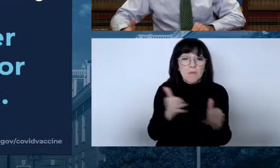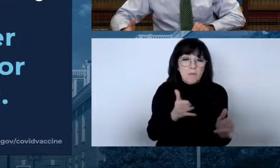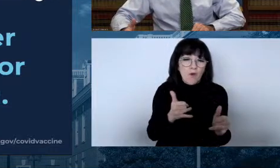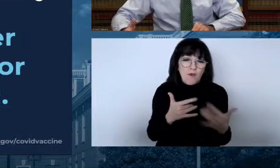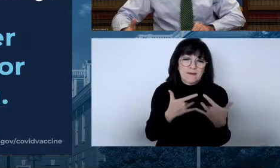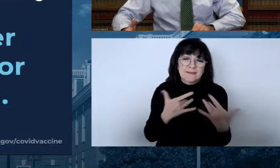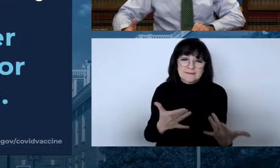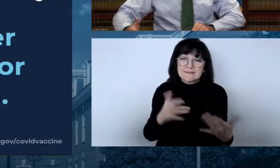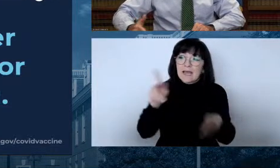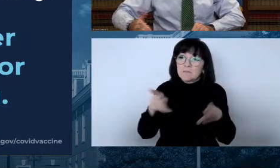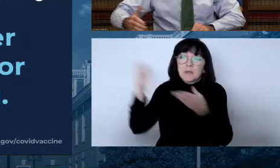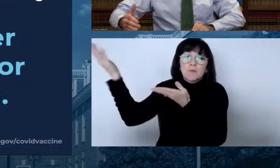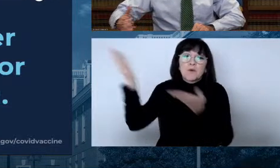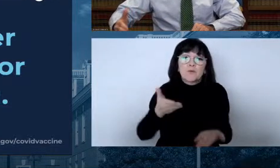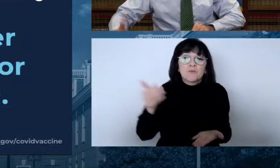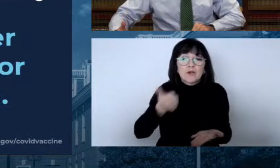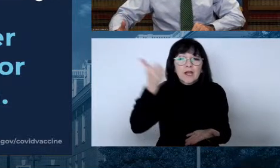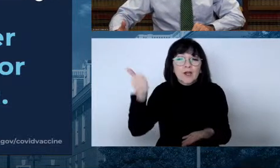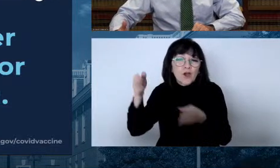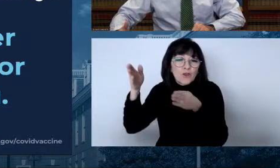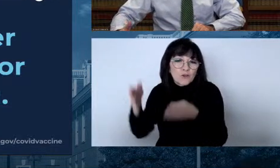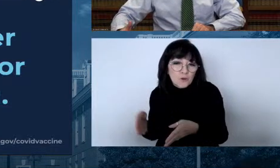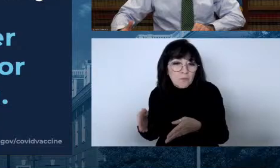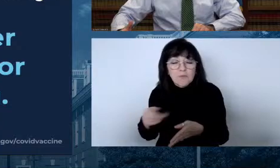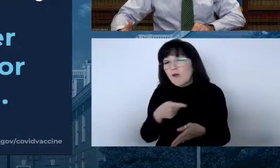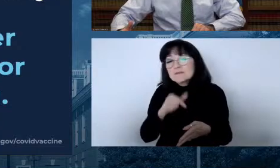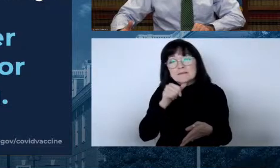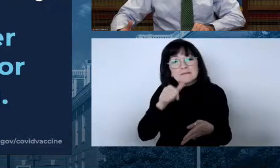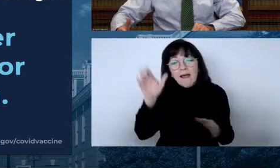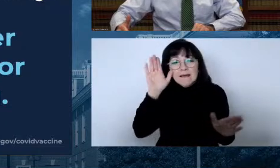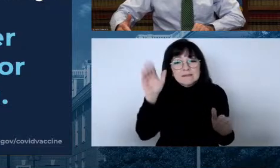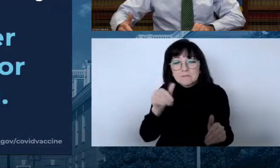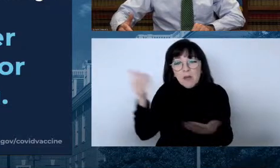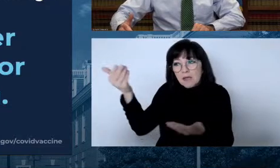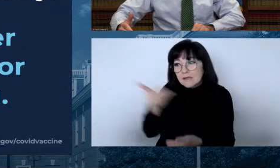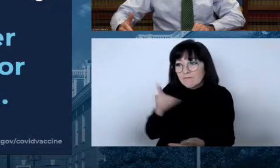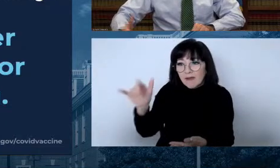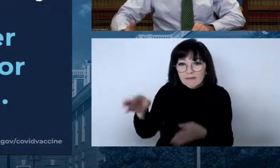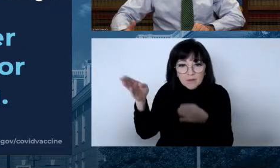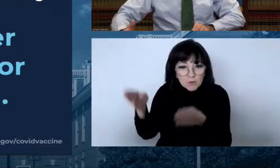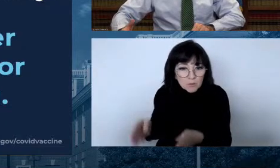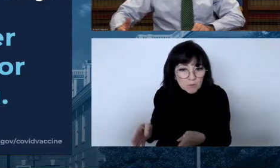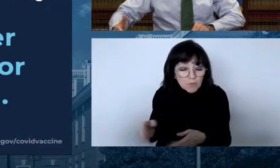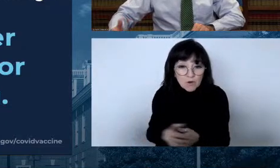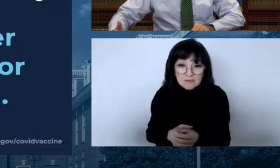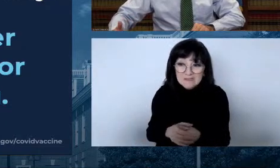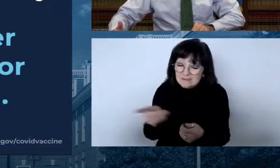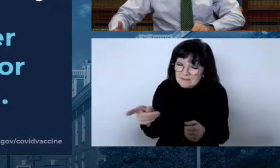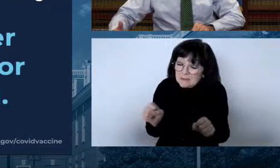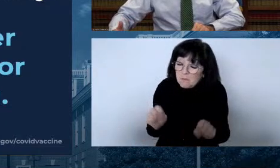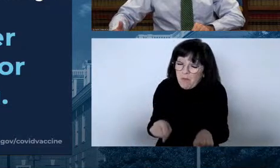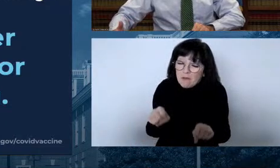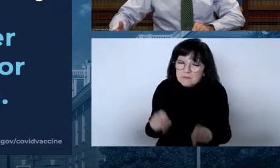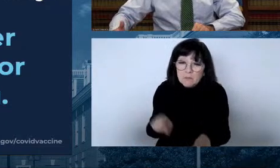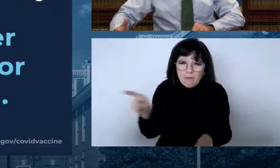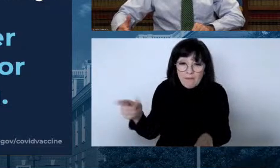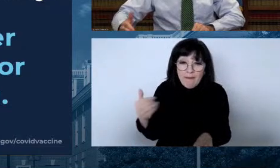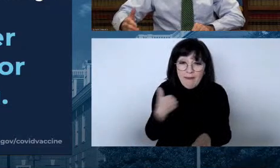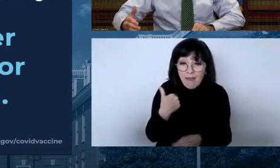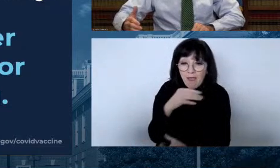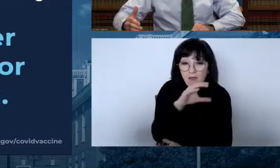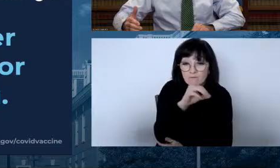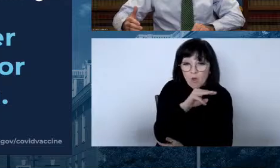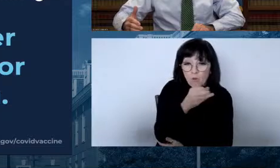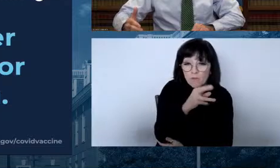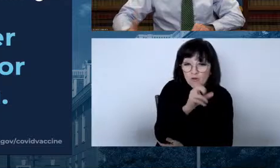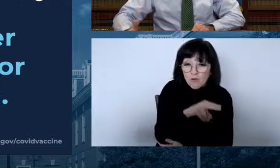maybe asymptomatic, but positive with either the Delta or the Omicron COVID-19